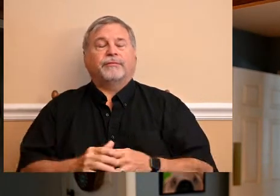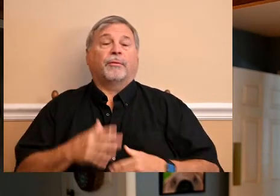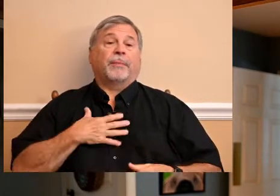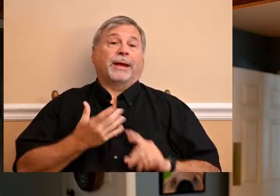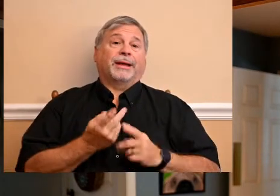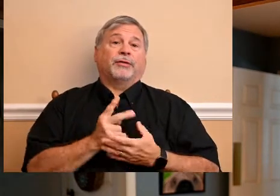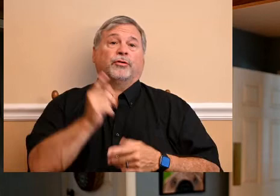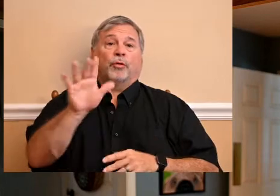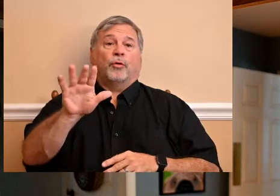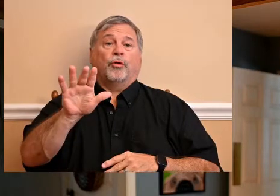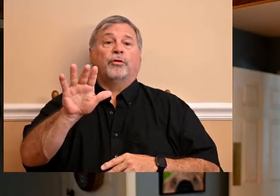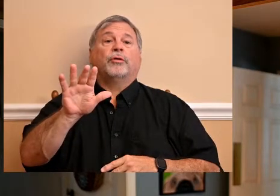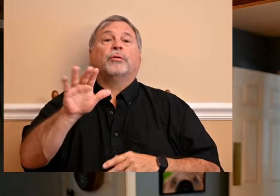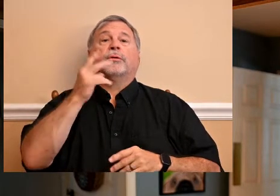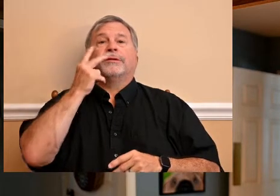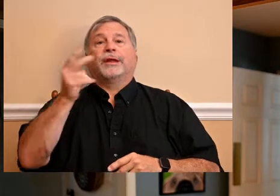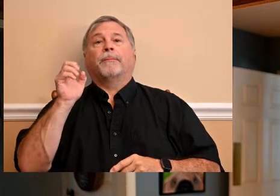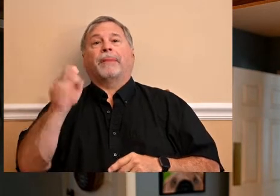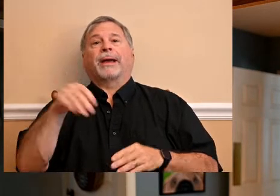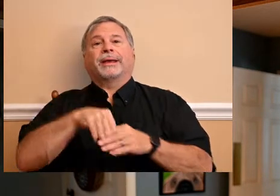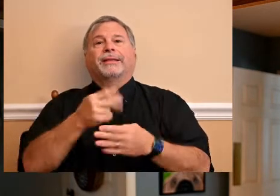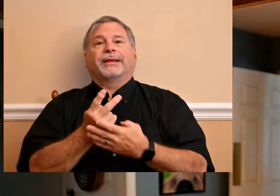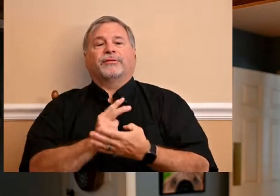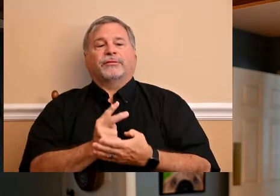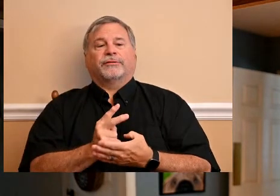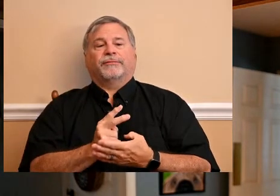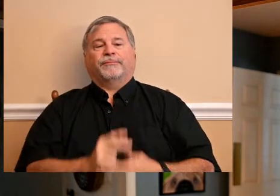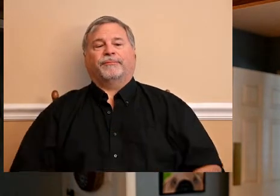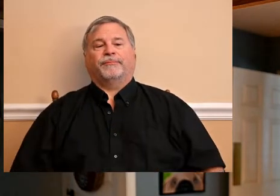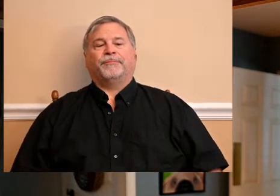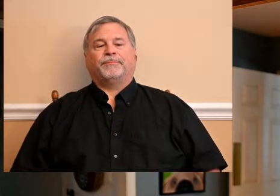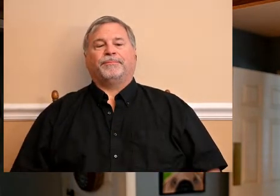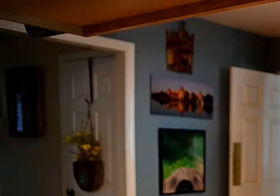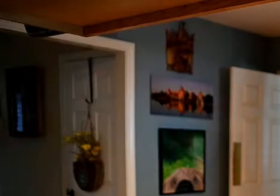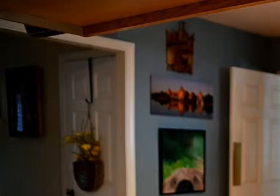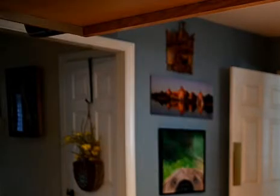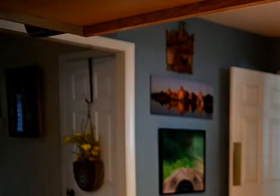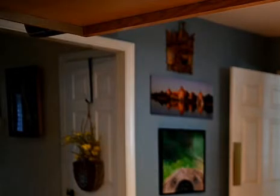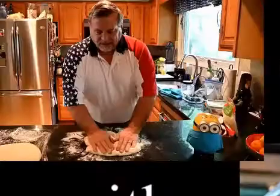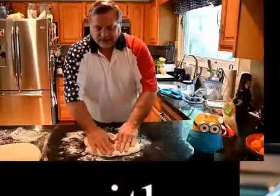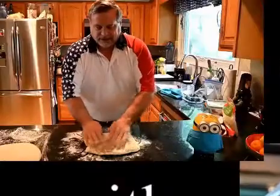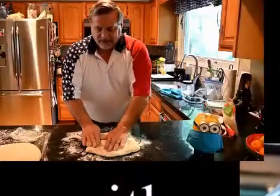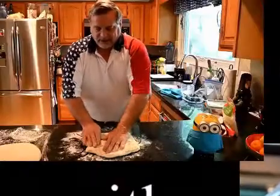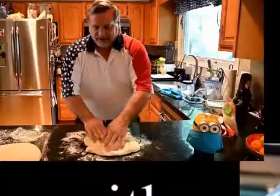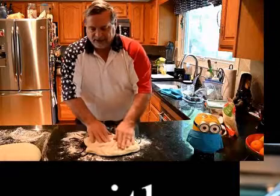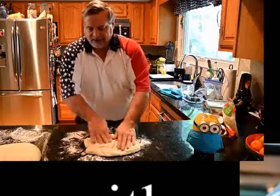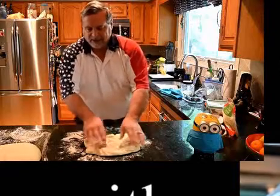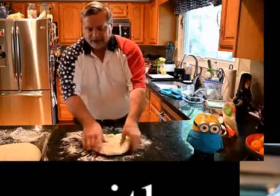little bit of sign language. So from my kitchen to yours, we'll see you back here in the kitchen.